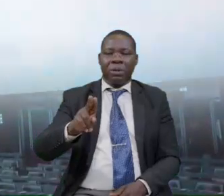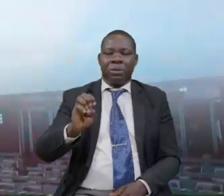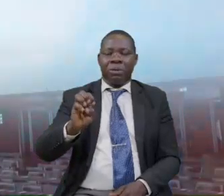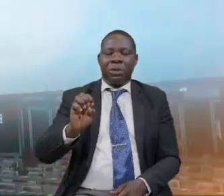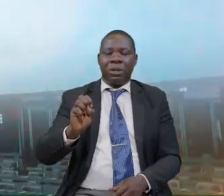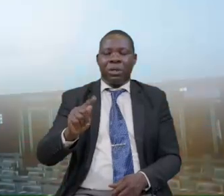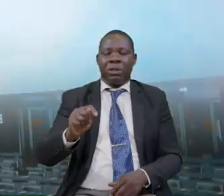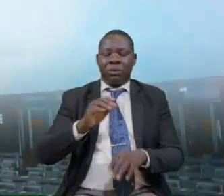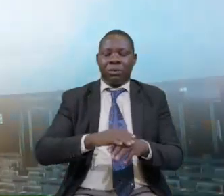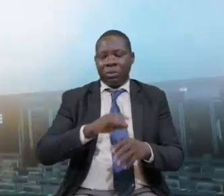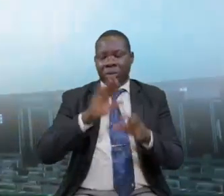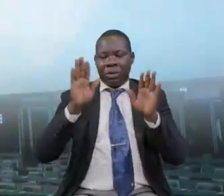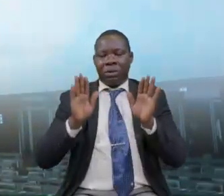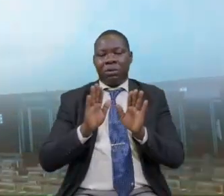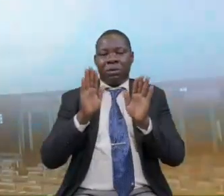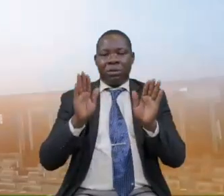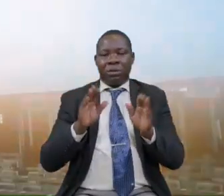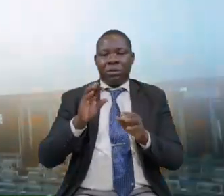will be holding